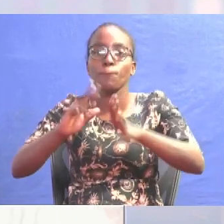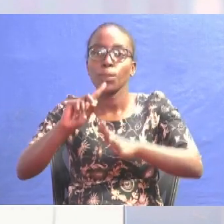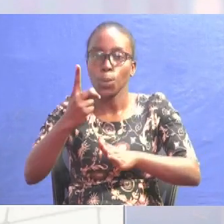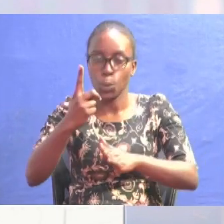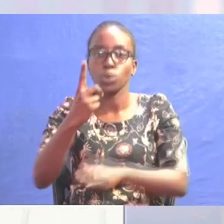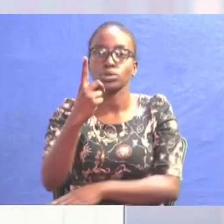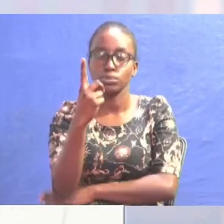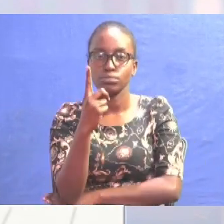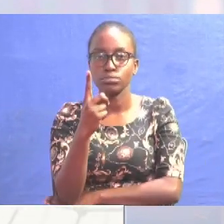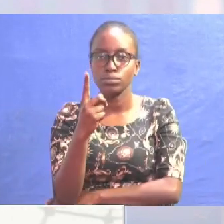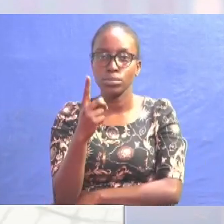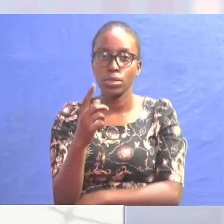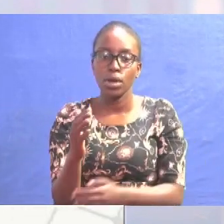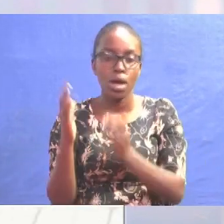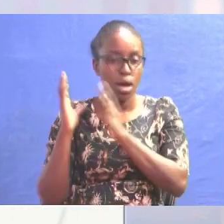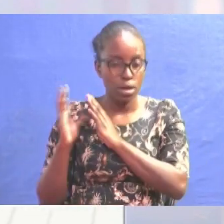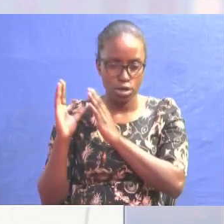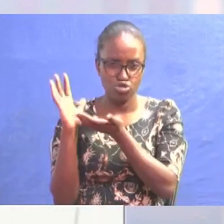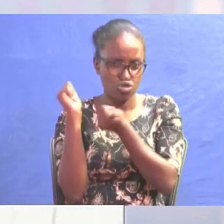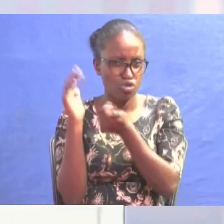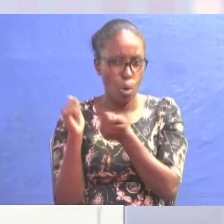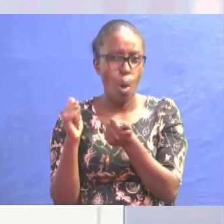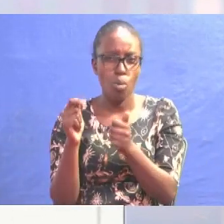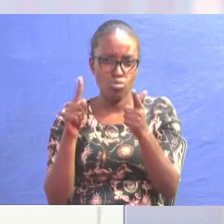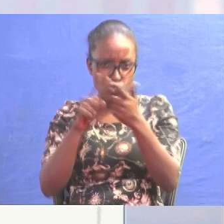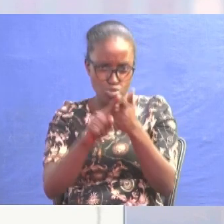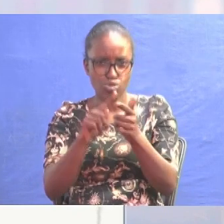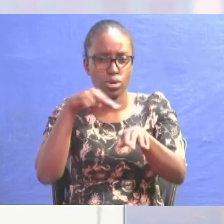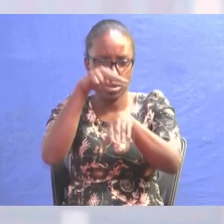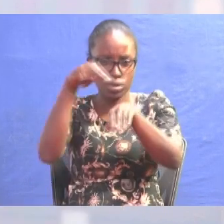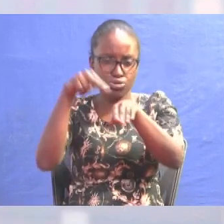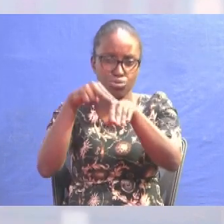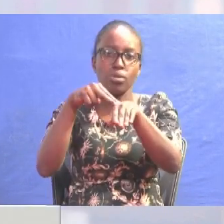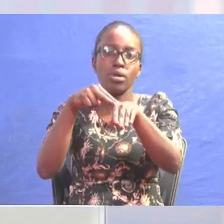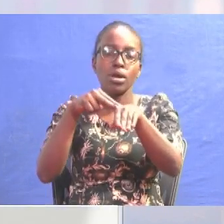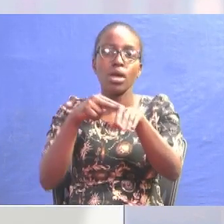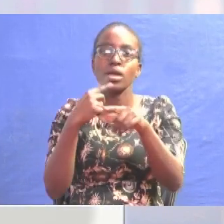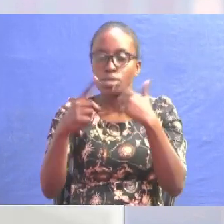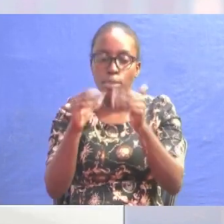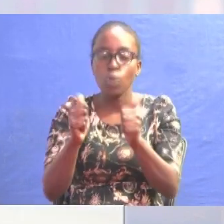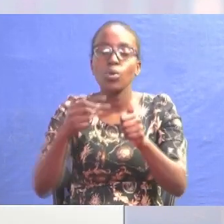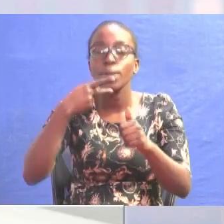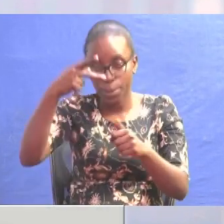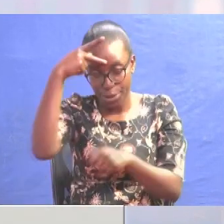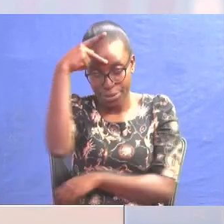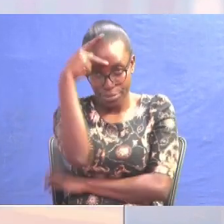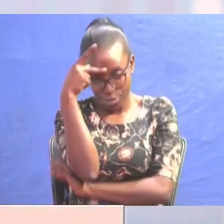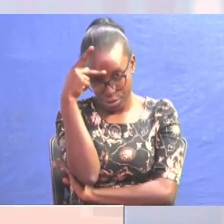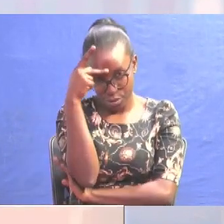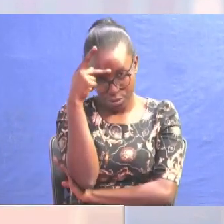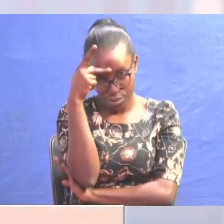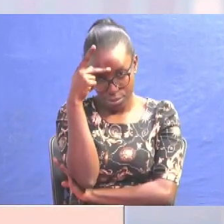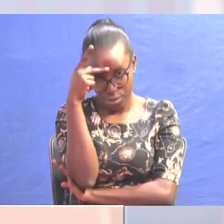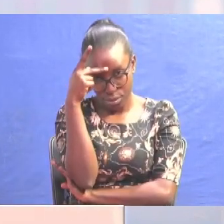child carried a lot of hope to the nation and per se, let's say, the parents. And